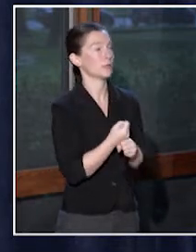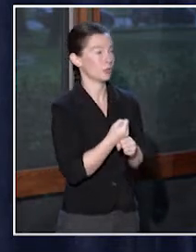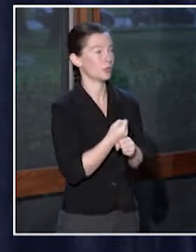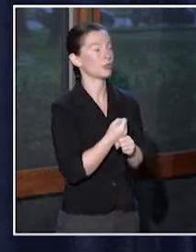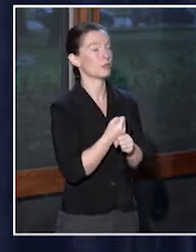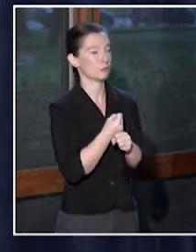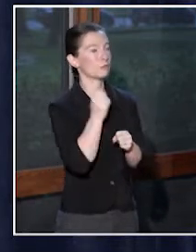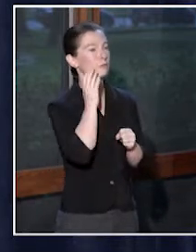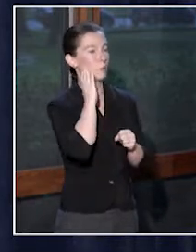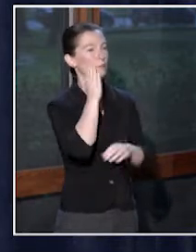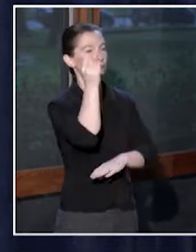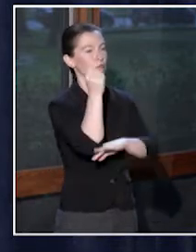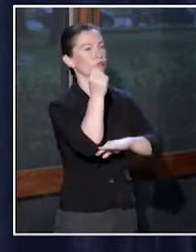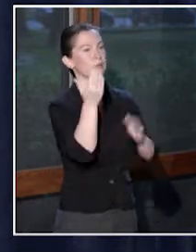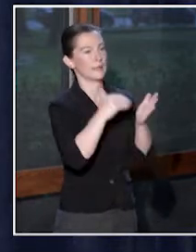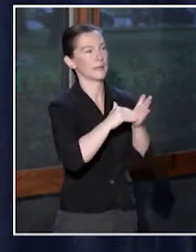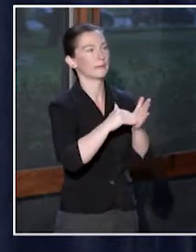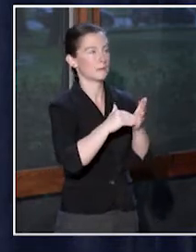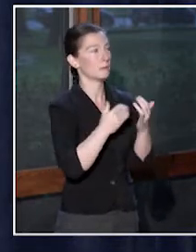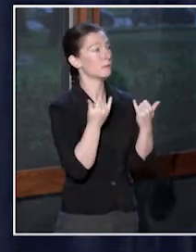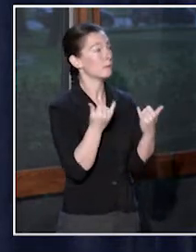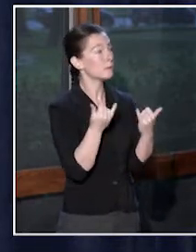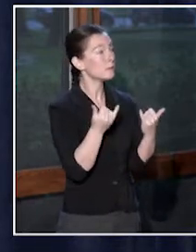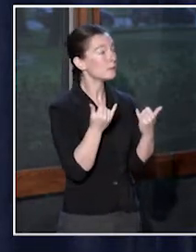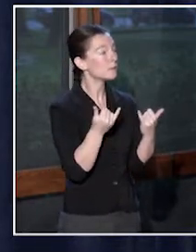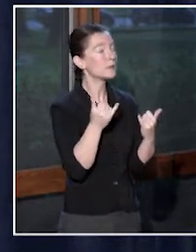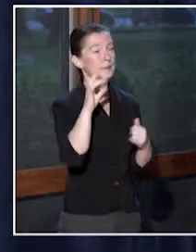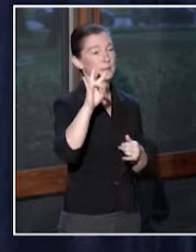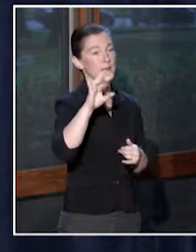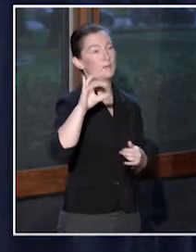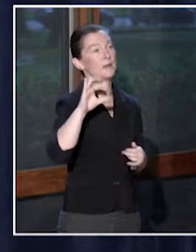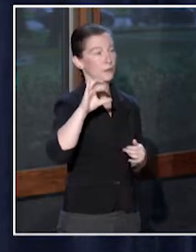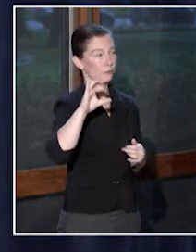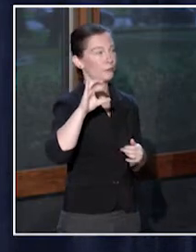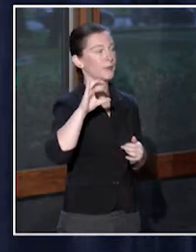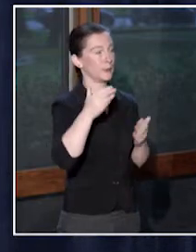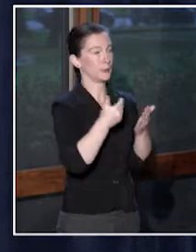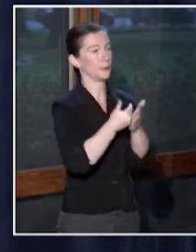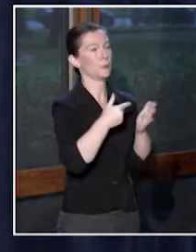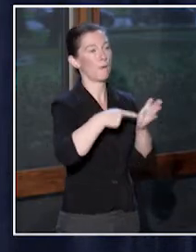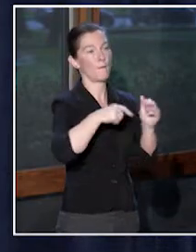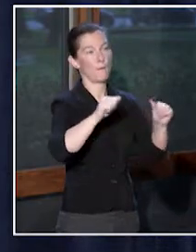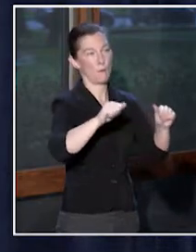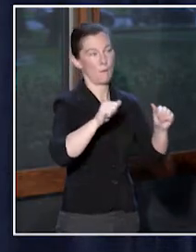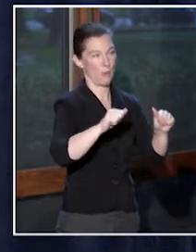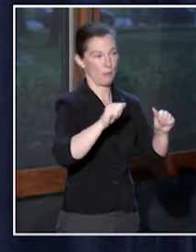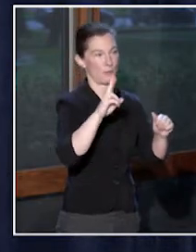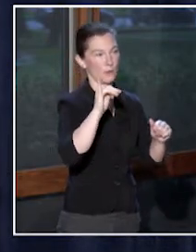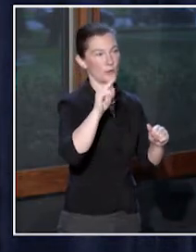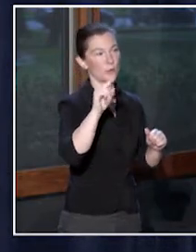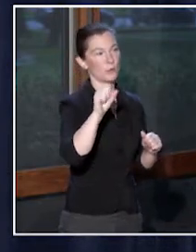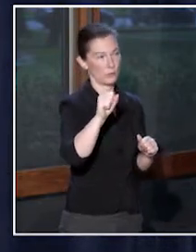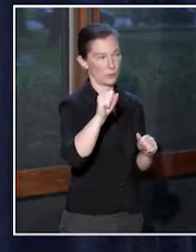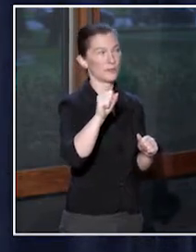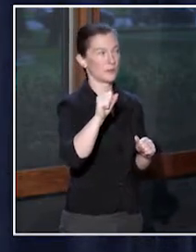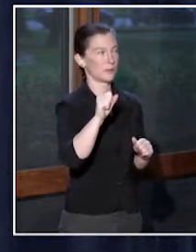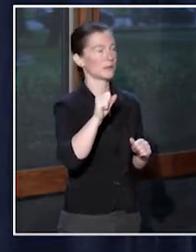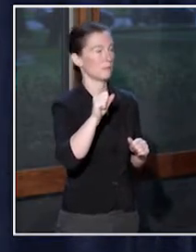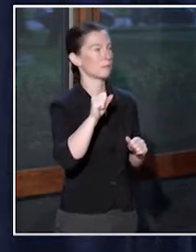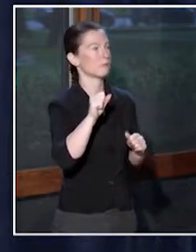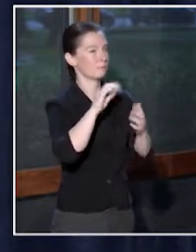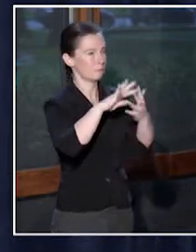record year. There are currently more than 700 newly affordable units under construction or slated to open in